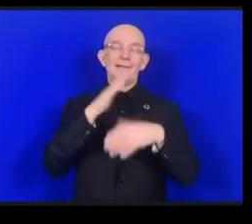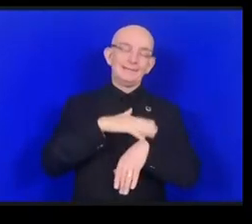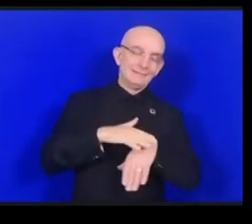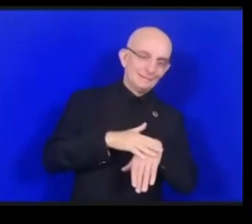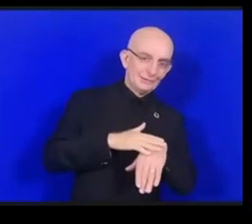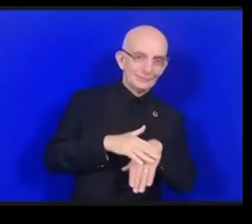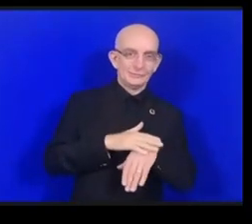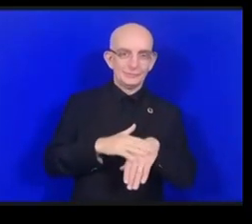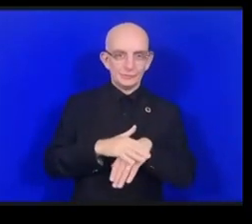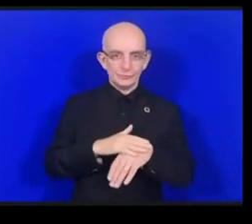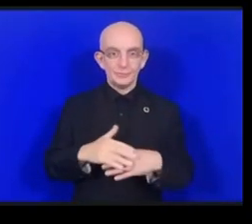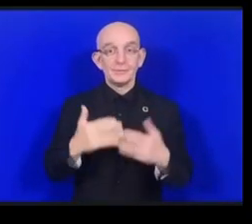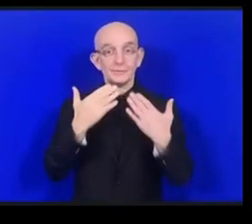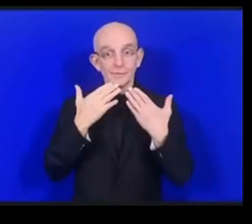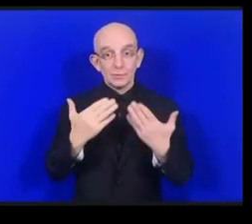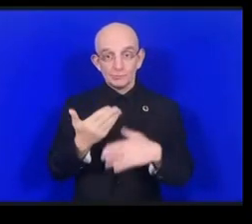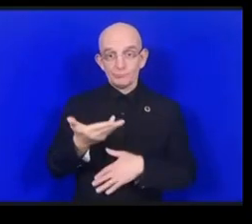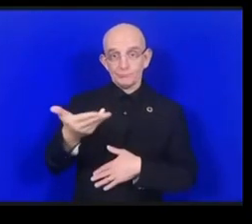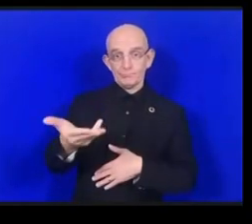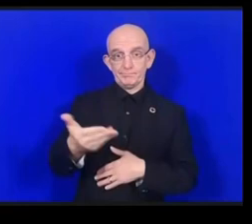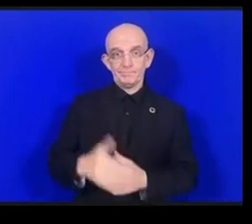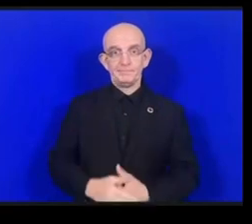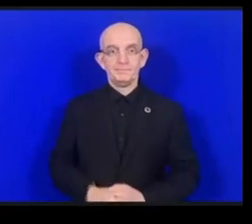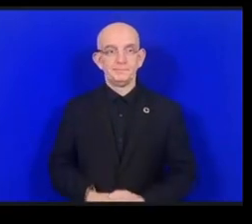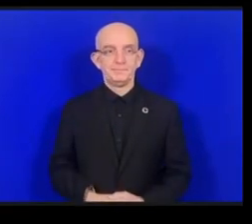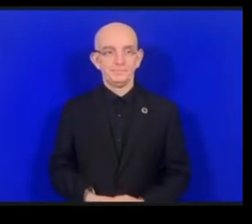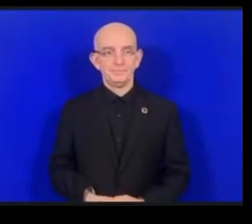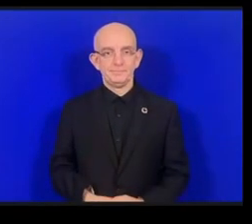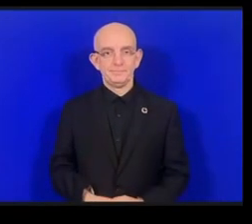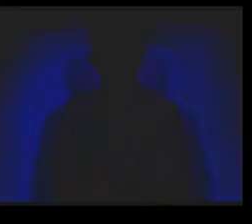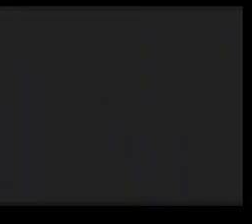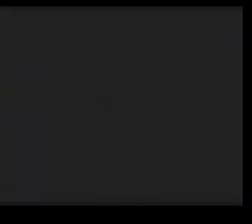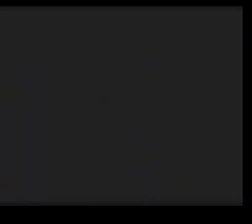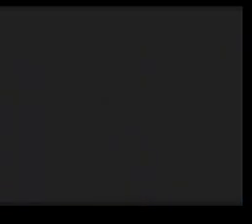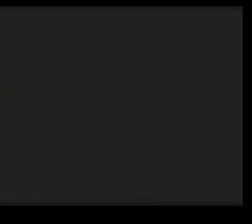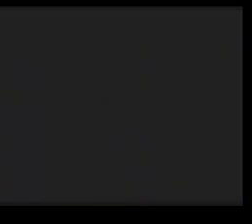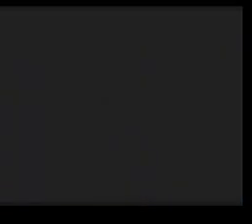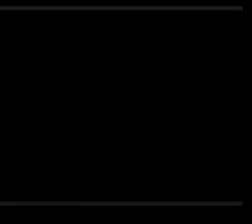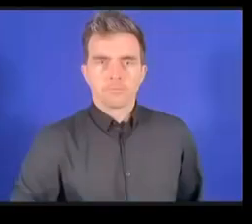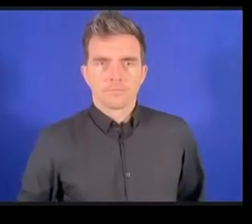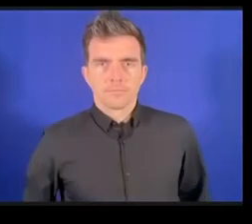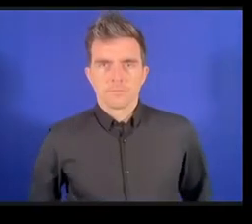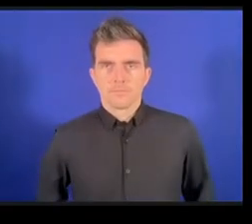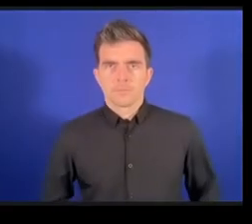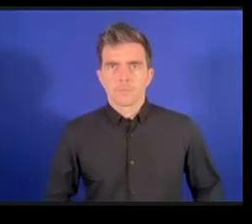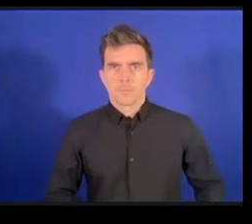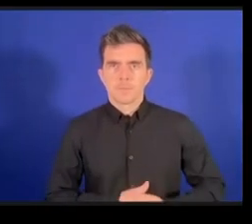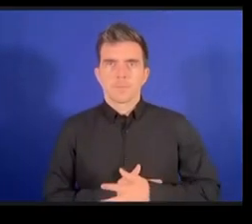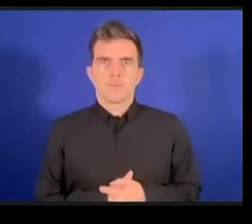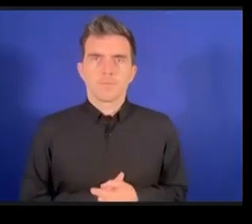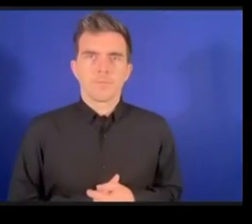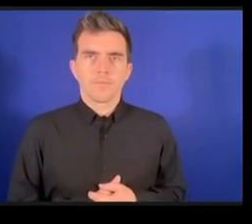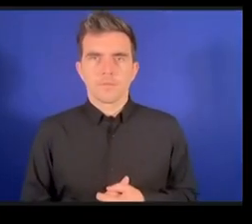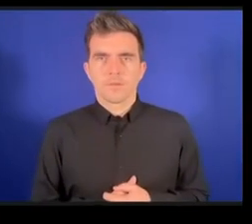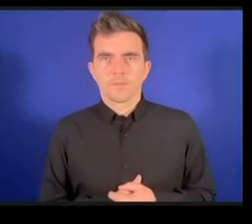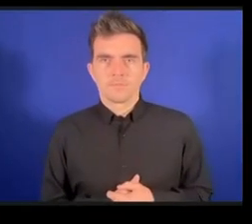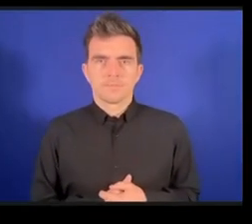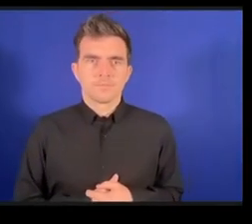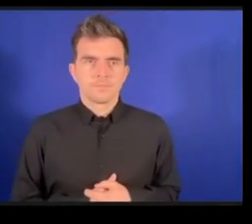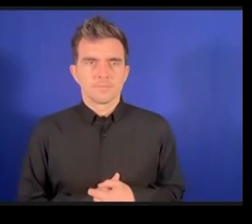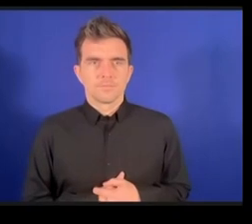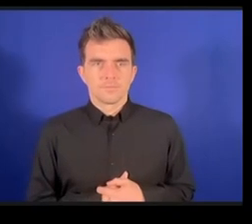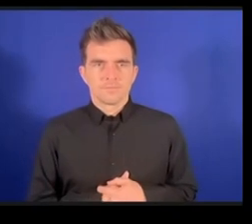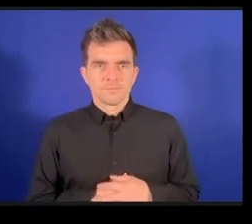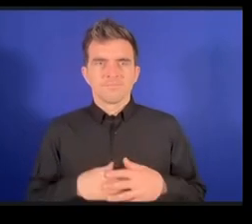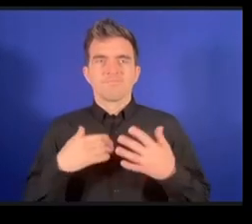is sapi and I represent DC environment uh it has been such an insightful discussion but I want to add a point to this uh ongoing